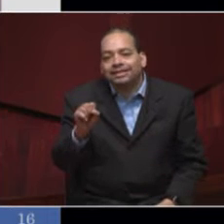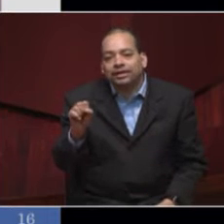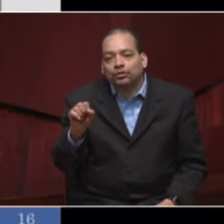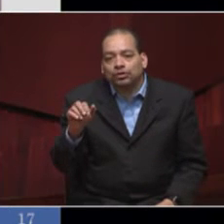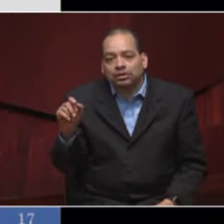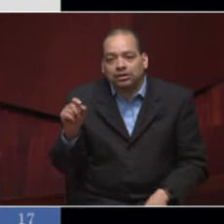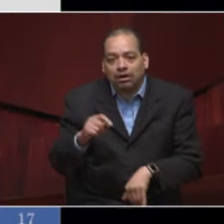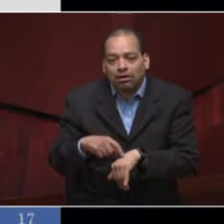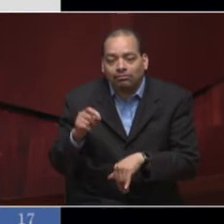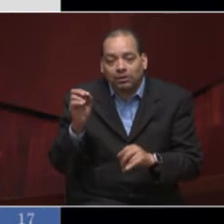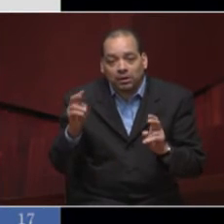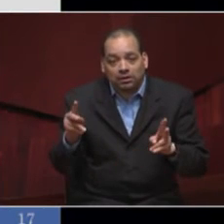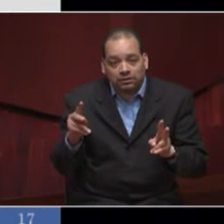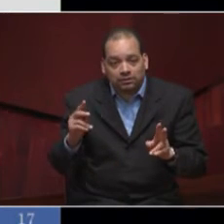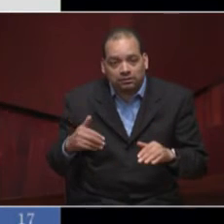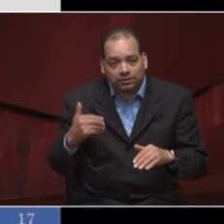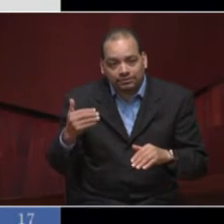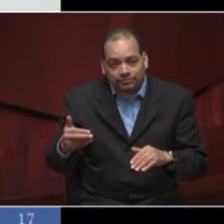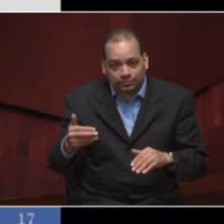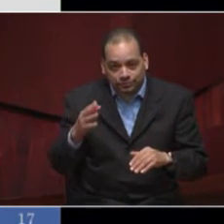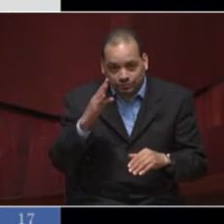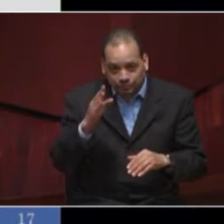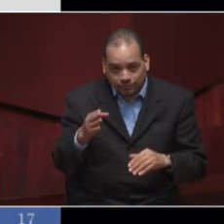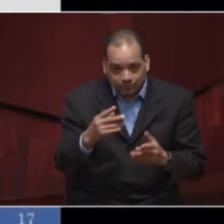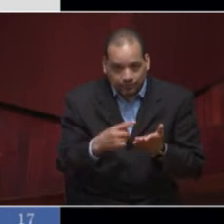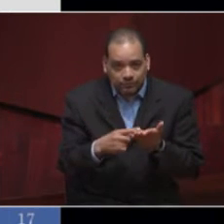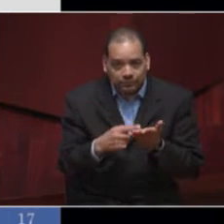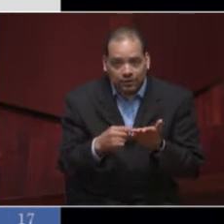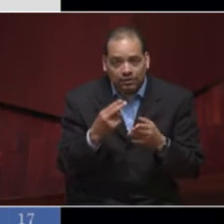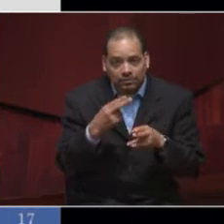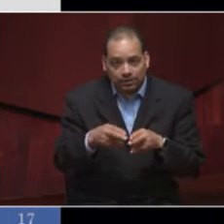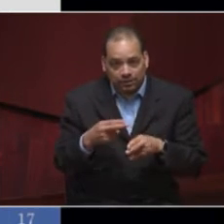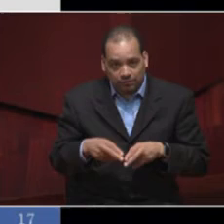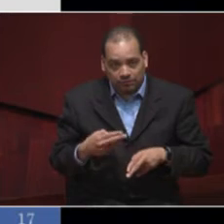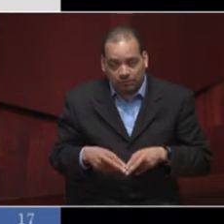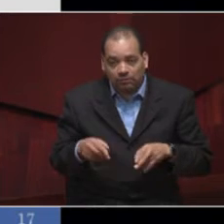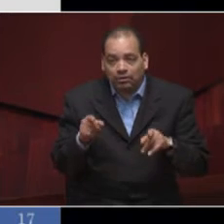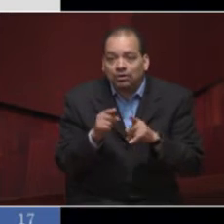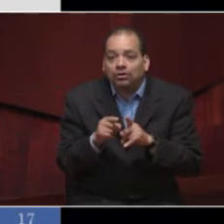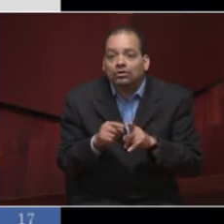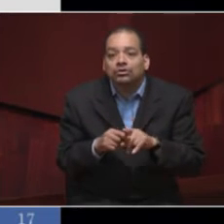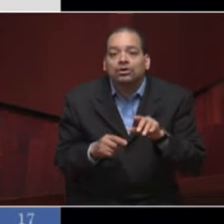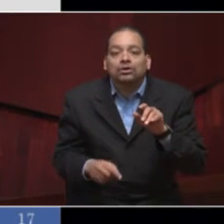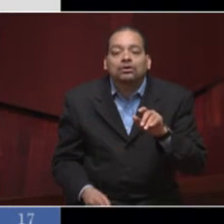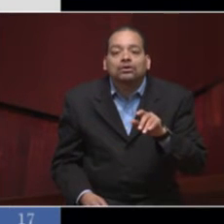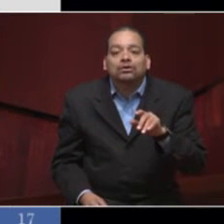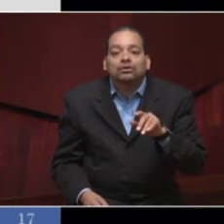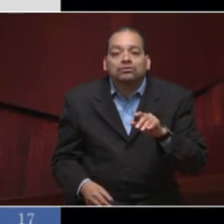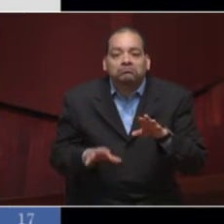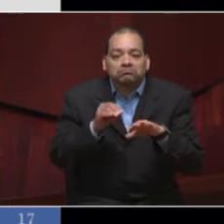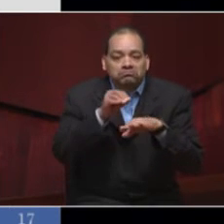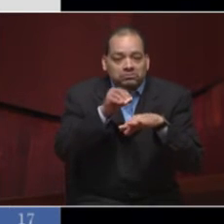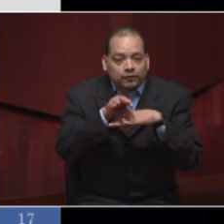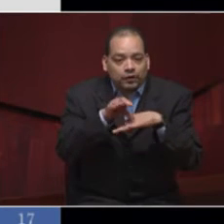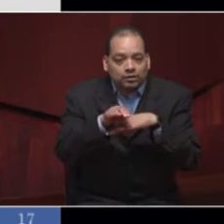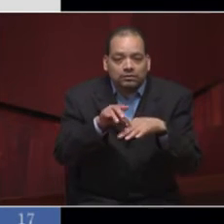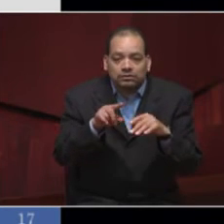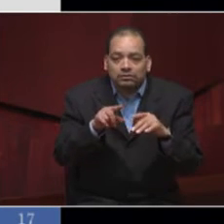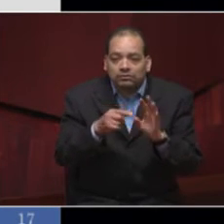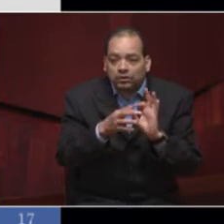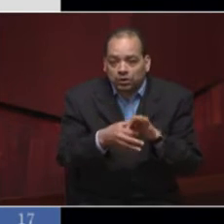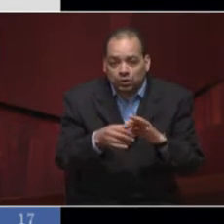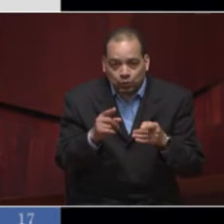slide, please. I just wanted to talk for a few minutes and give you some tips and reminders specifically about account management